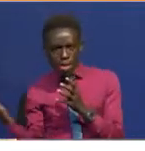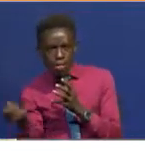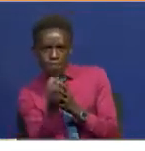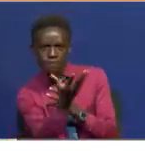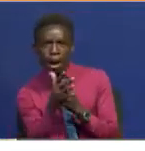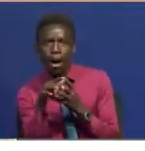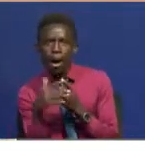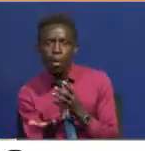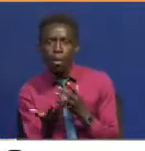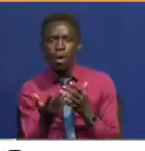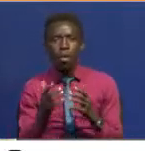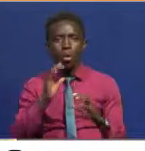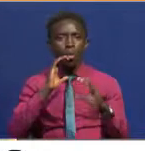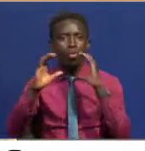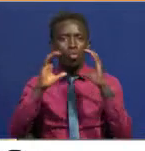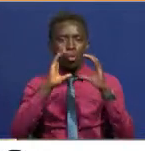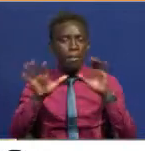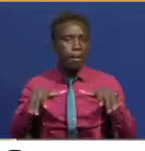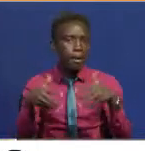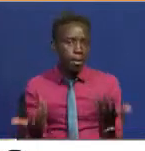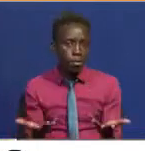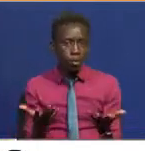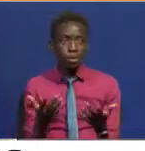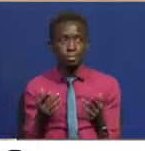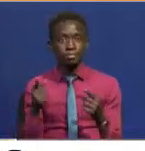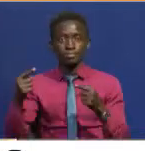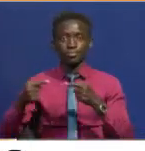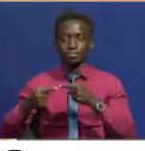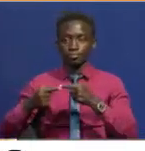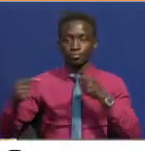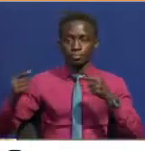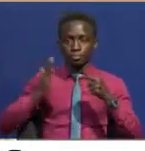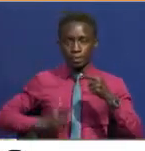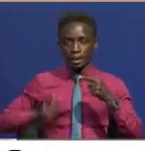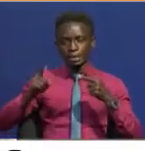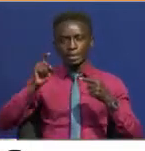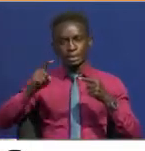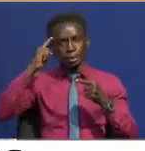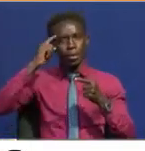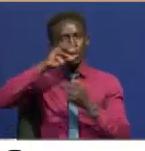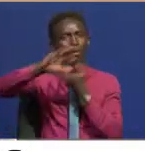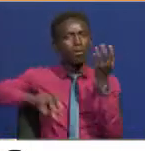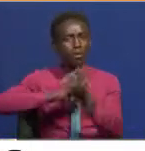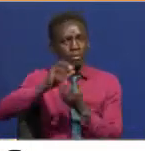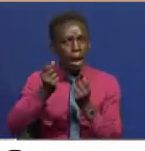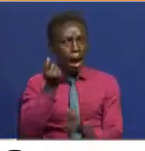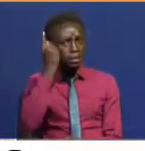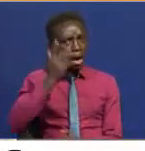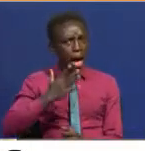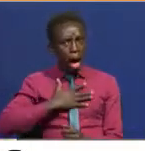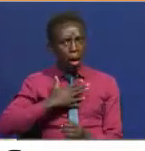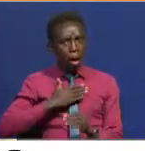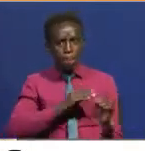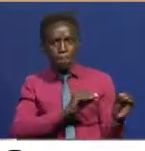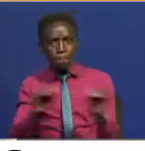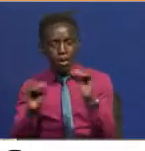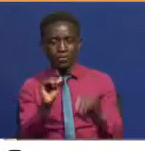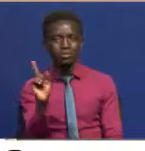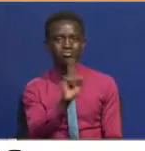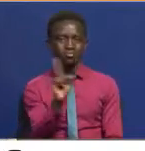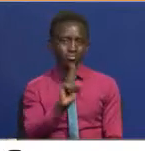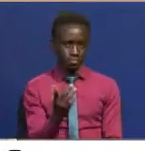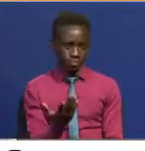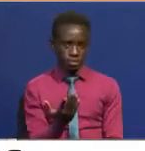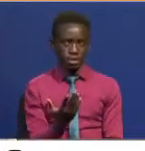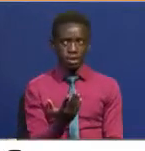we communicate so that the opponent does not also understand our tactics? And then the next thing, the other Kenyans,